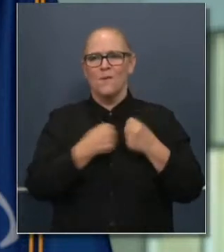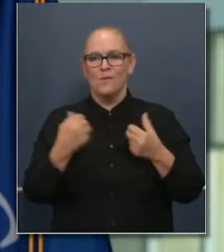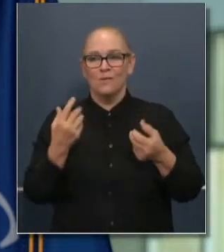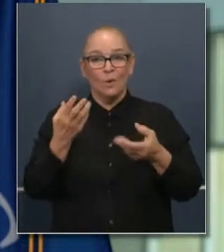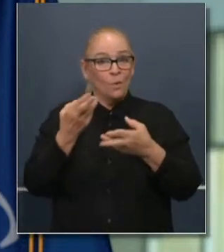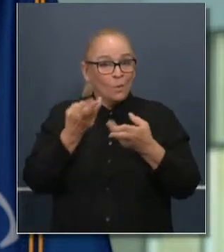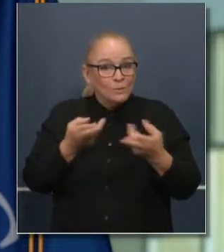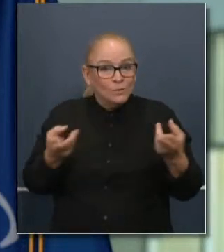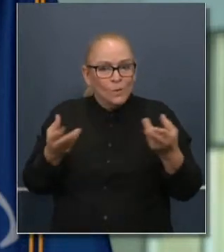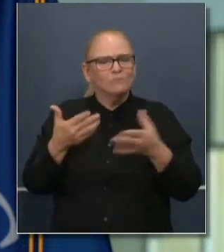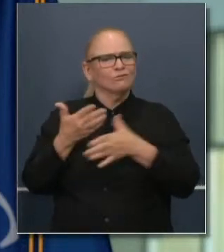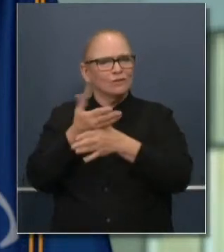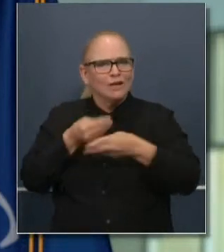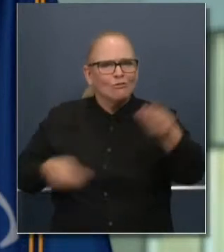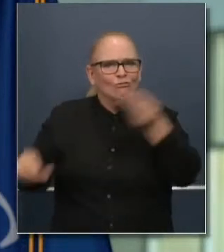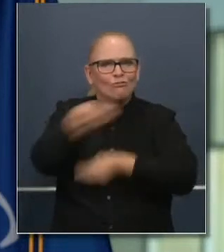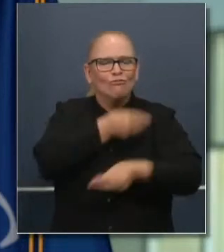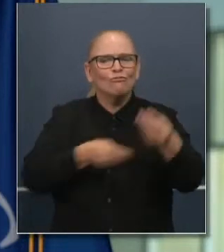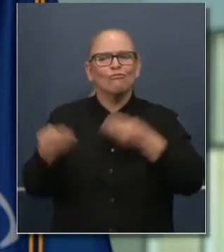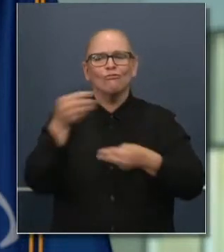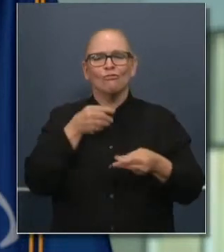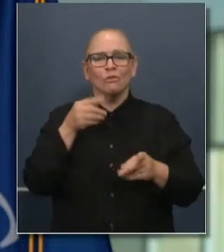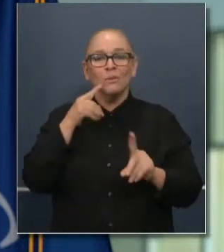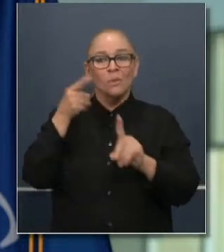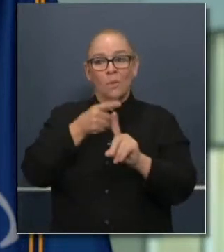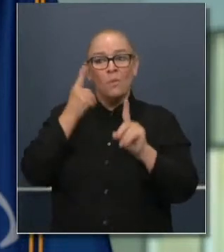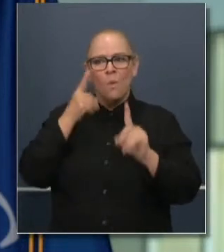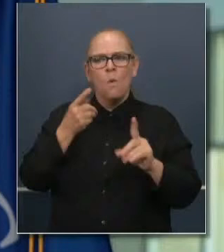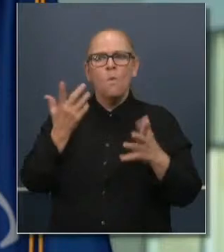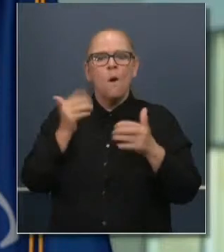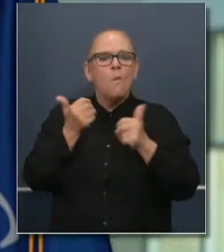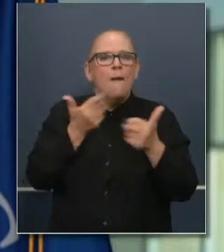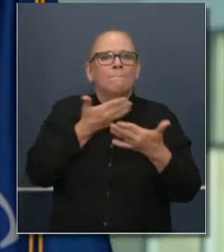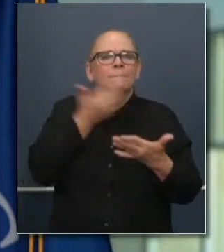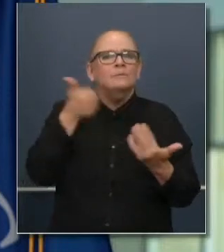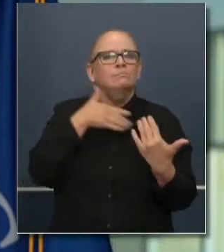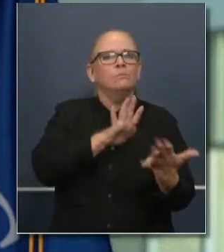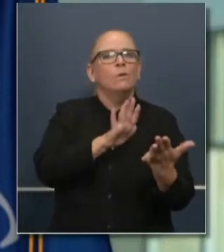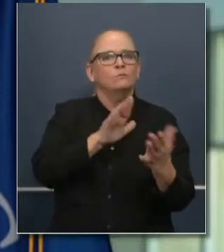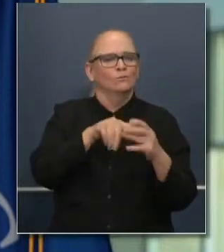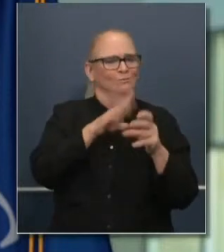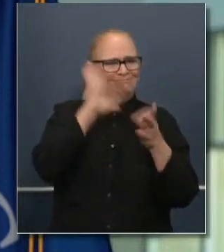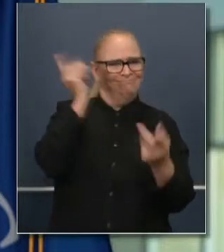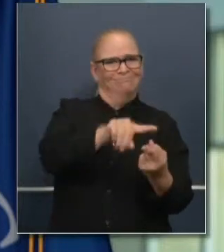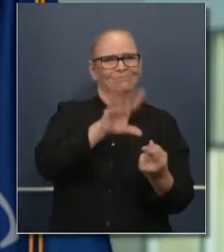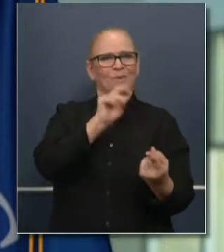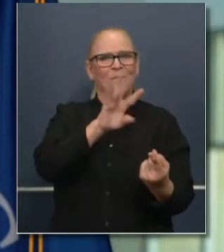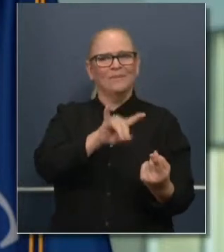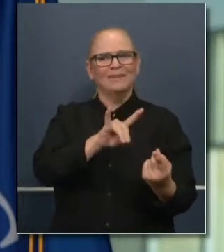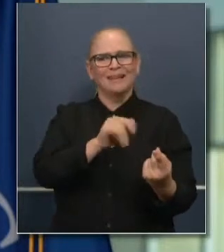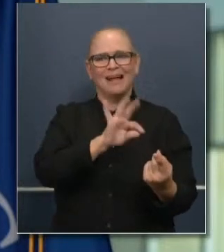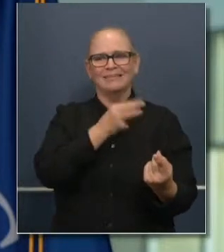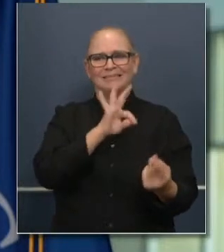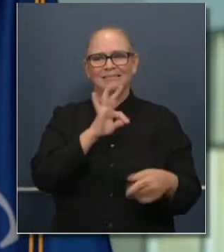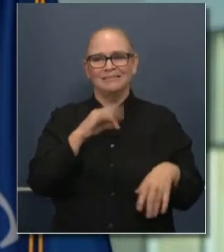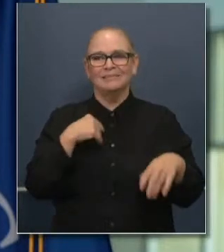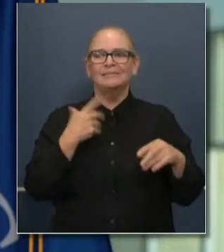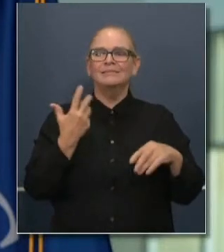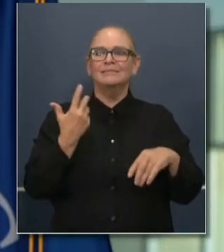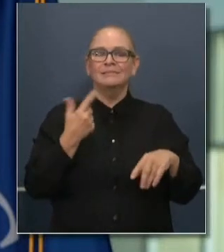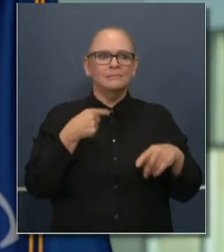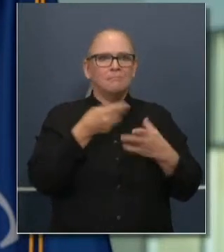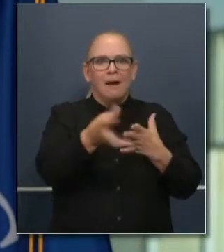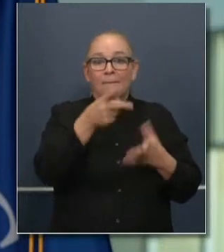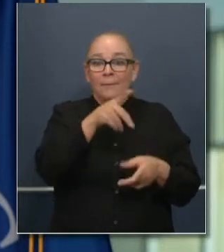drill down on the merit of your question, looking at procurement strategies, looking at testing protocols, looking at contact